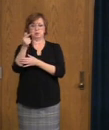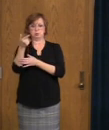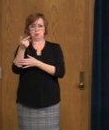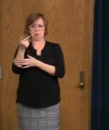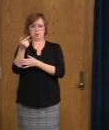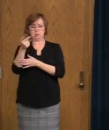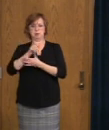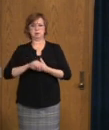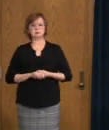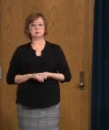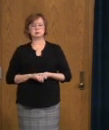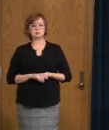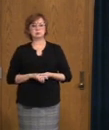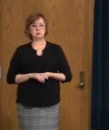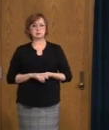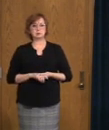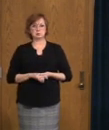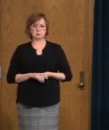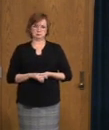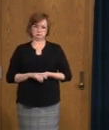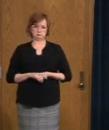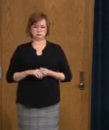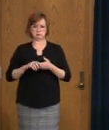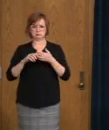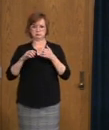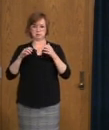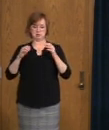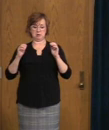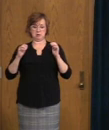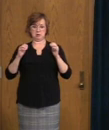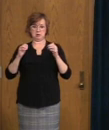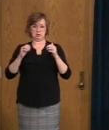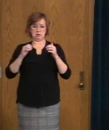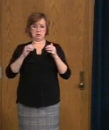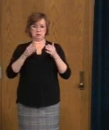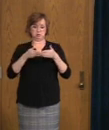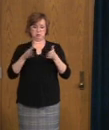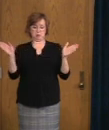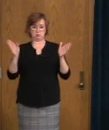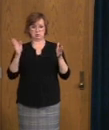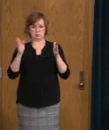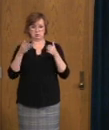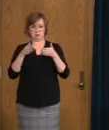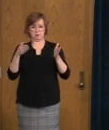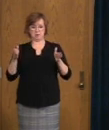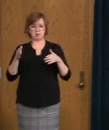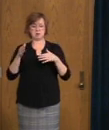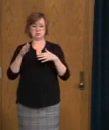fact that general immunization won't start till sometime after April or during April 2021